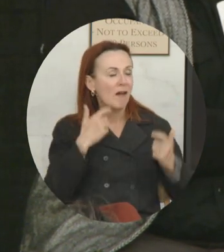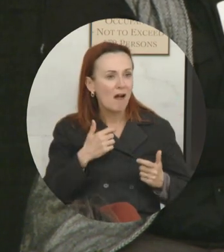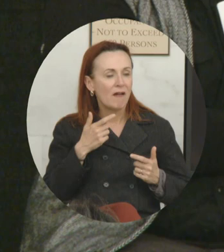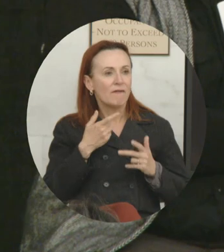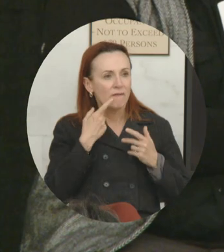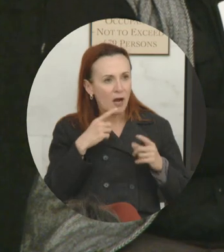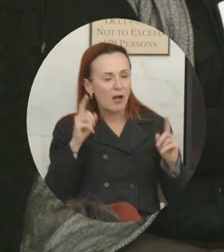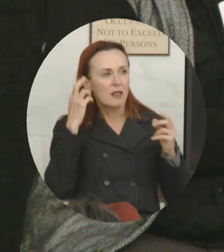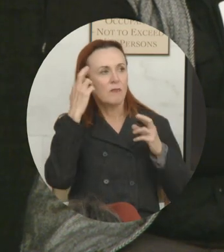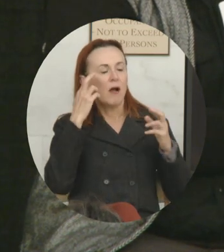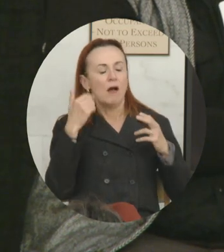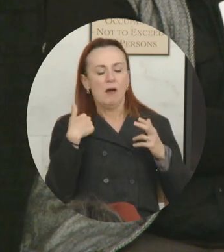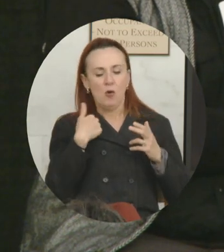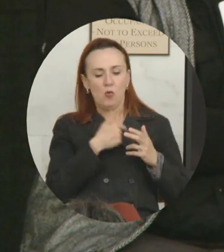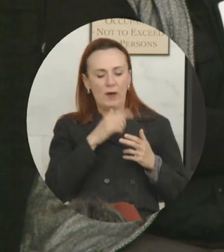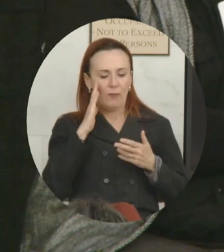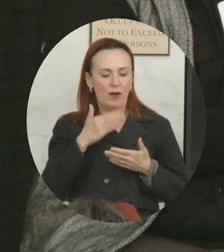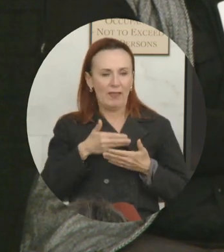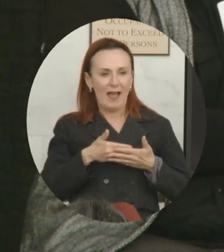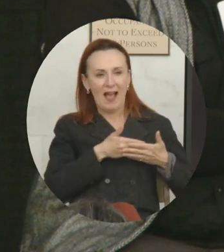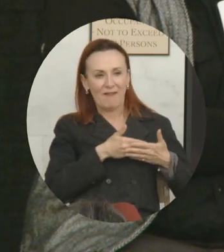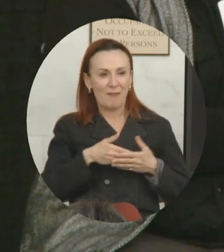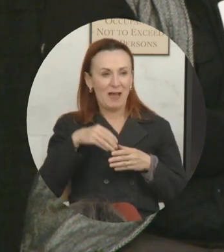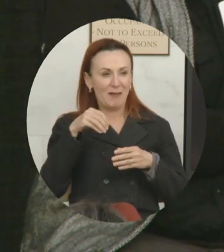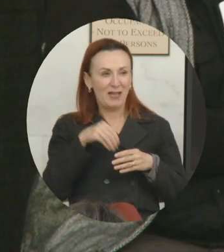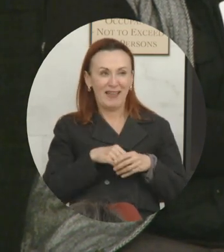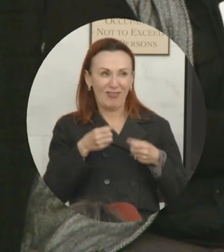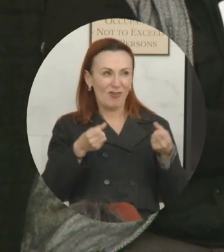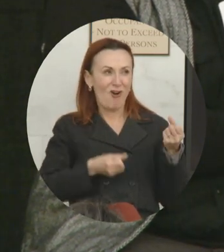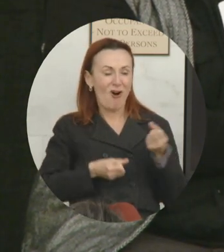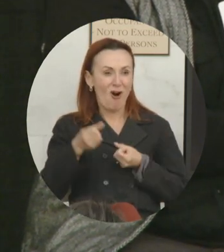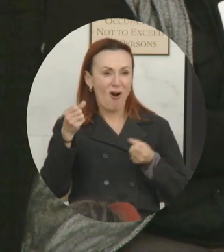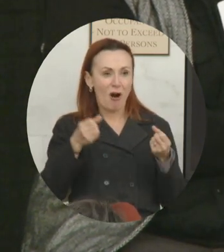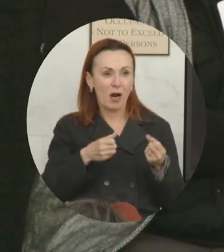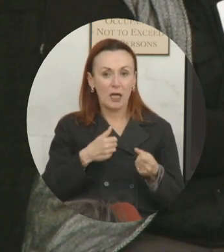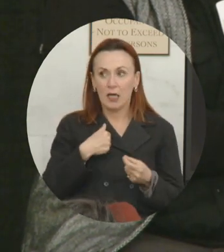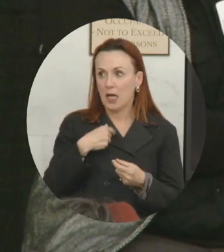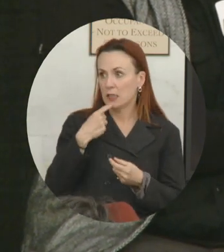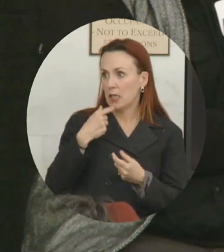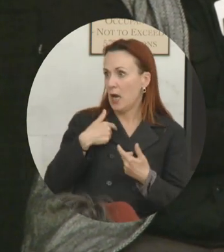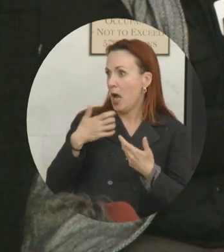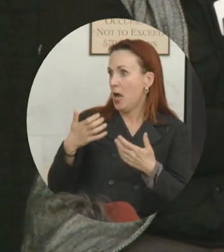And I said, "I don't want to be that guy."